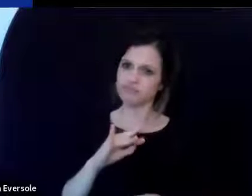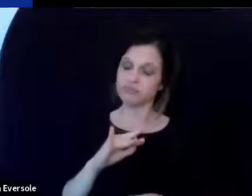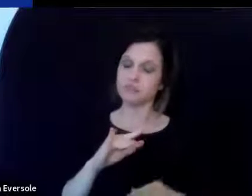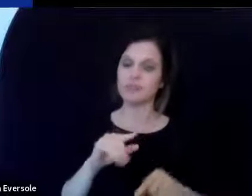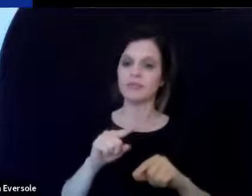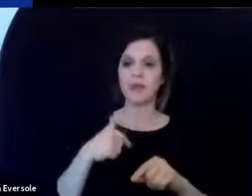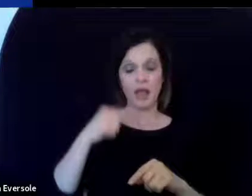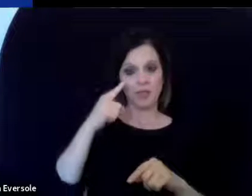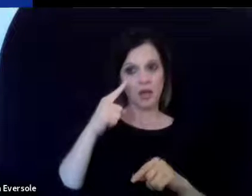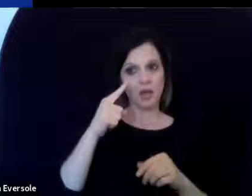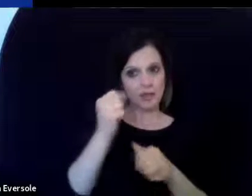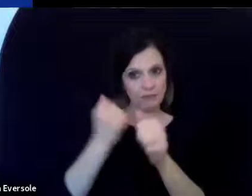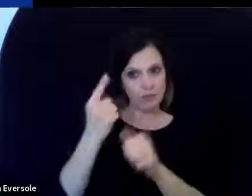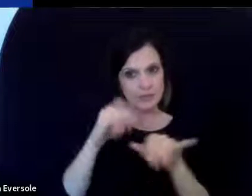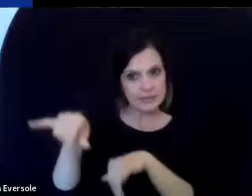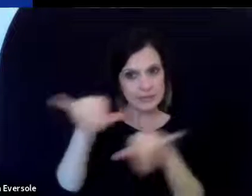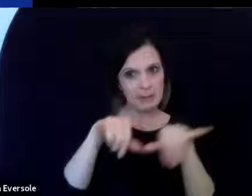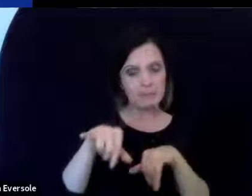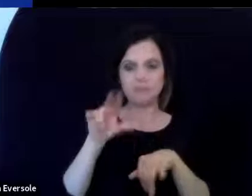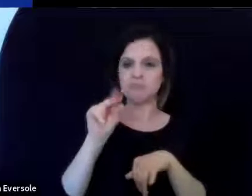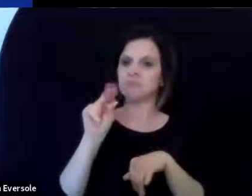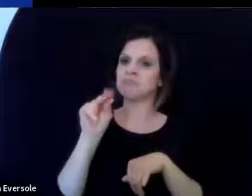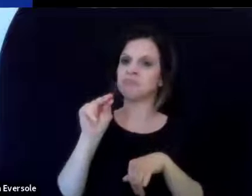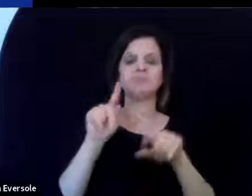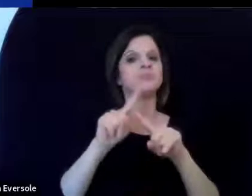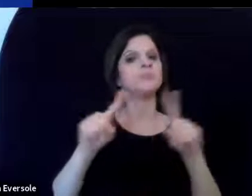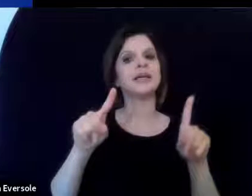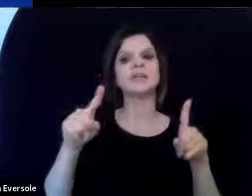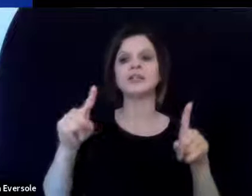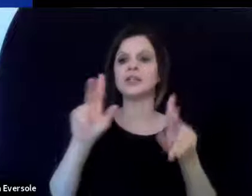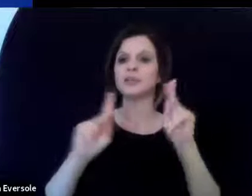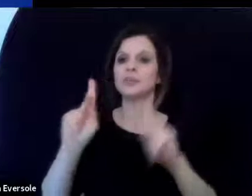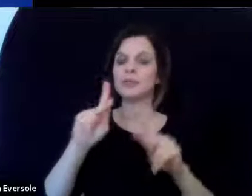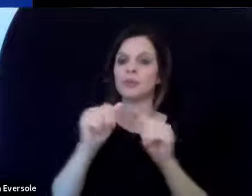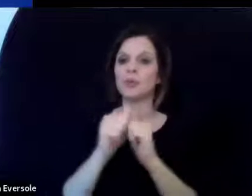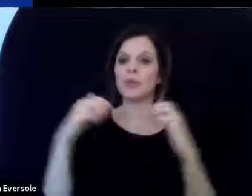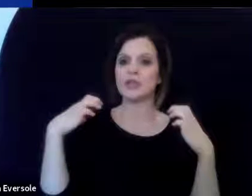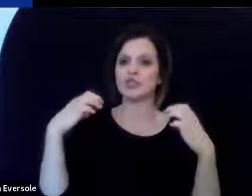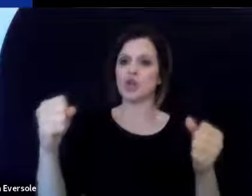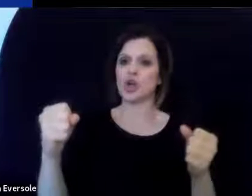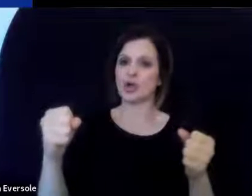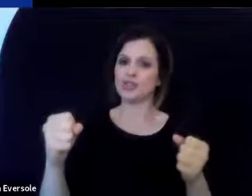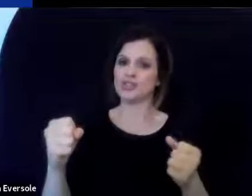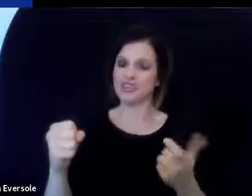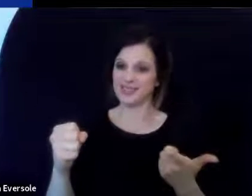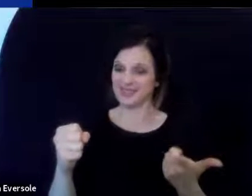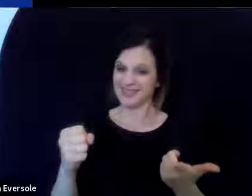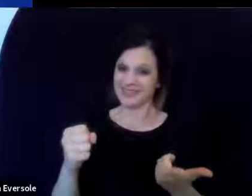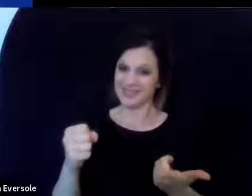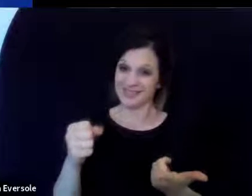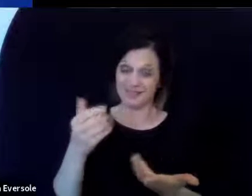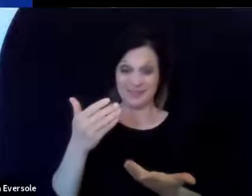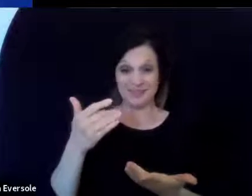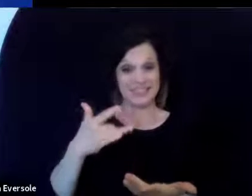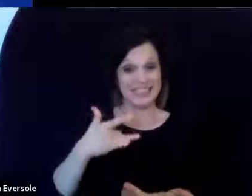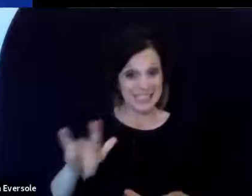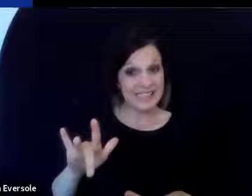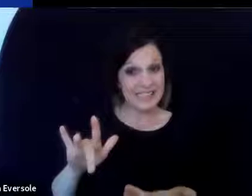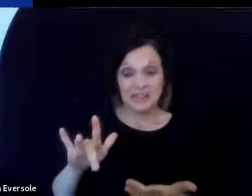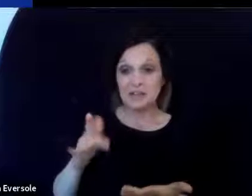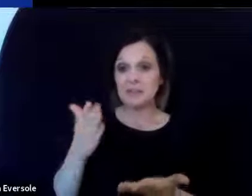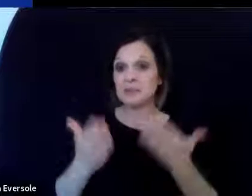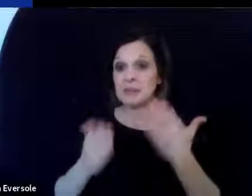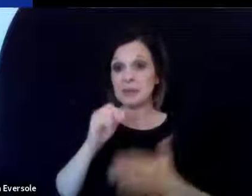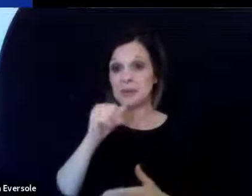and learners with charge, they do have sensitivity to certain textures. So don't assume that if you're providing instruction to a